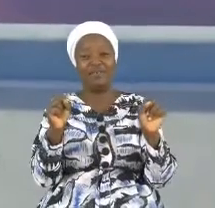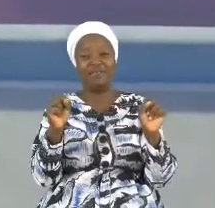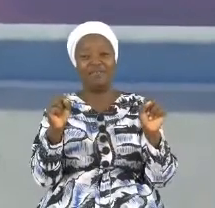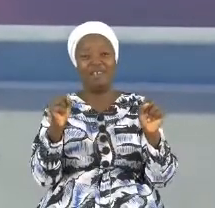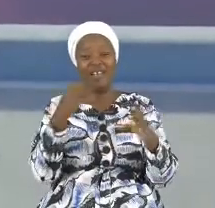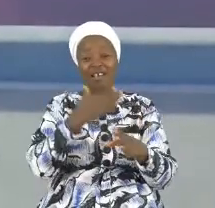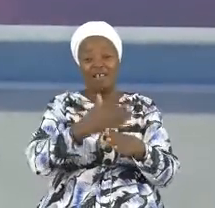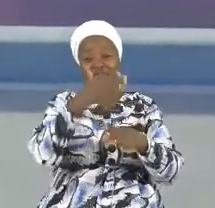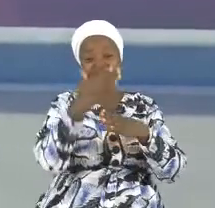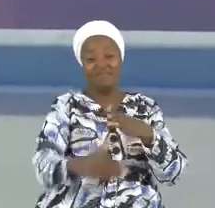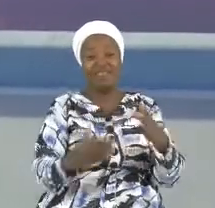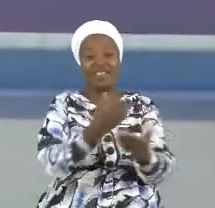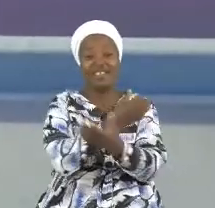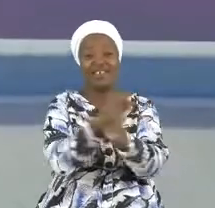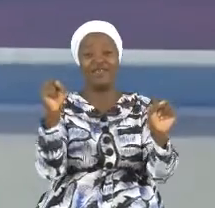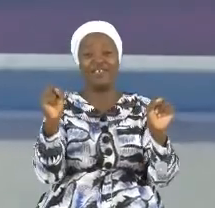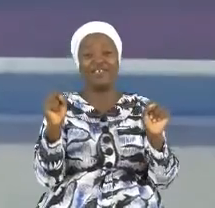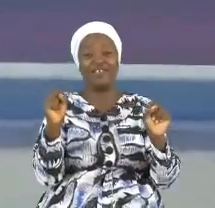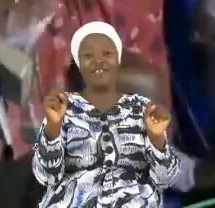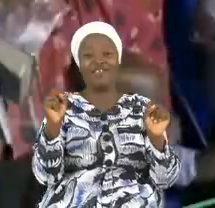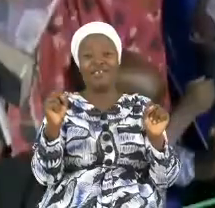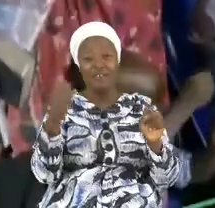redemption. Amen. For you.